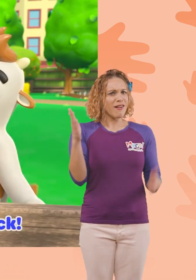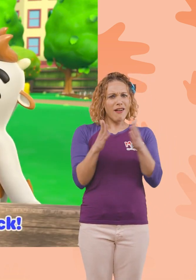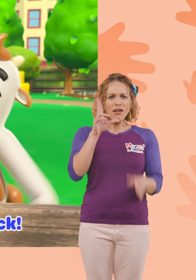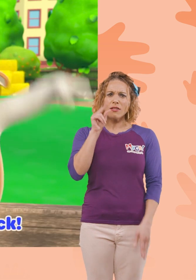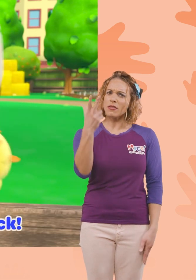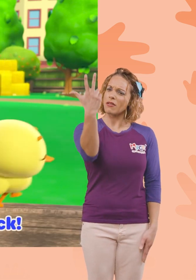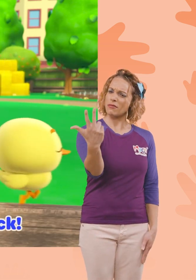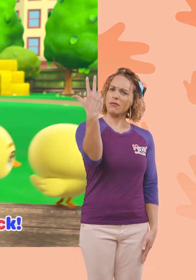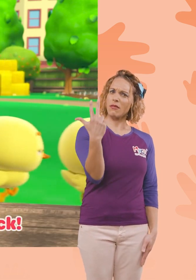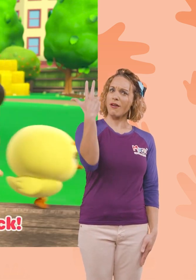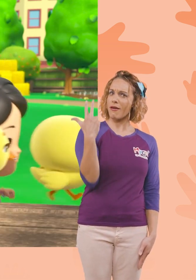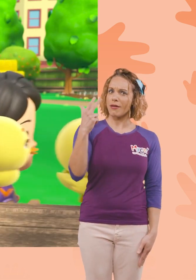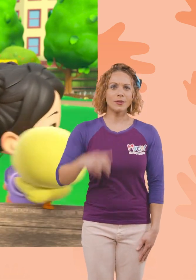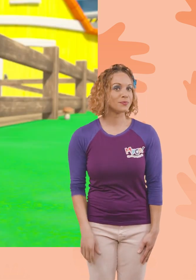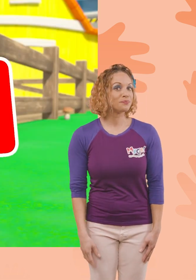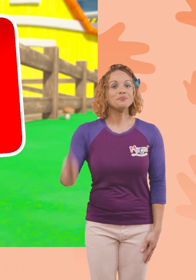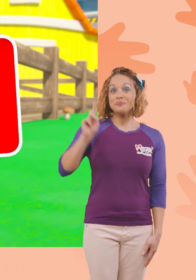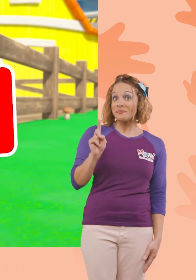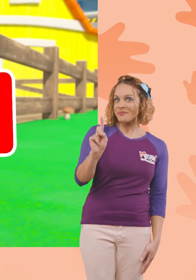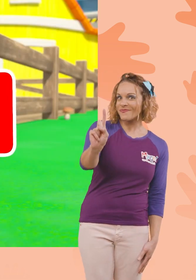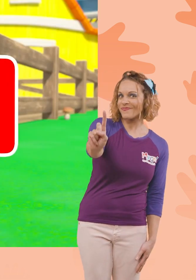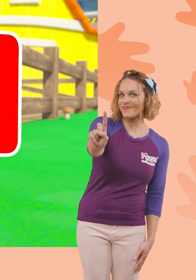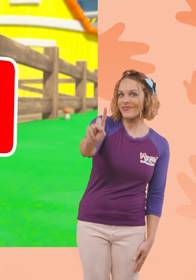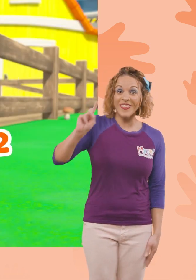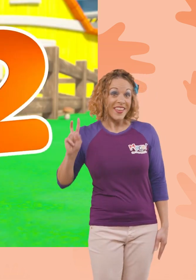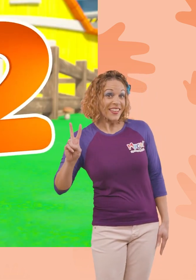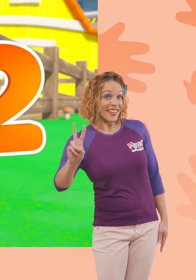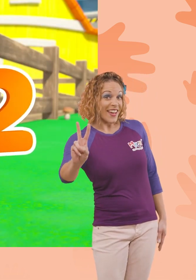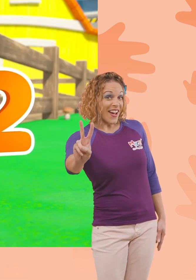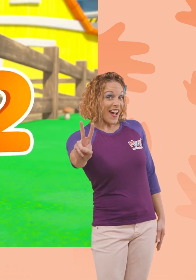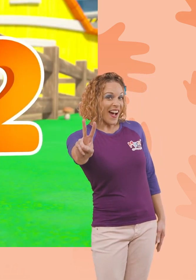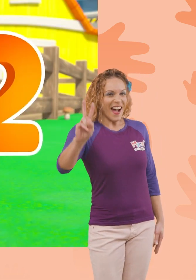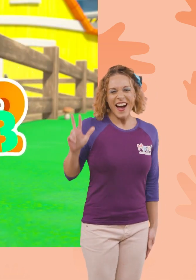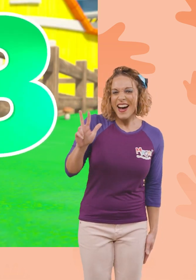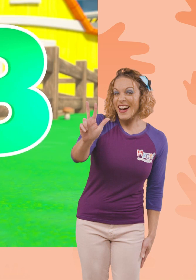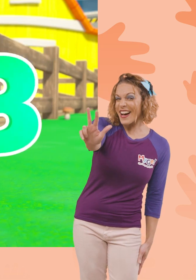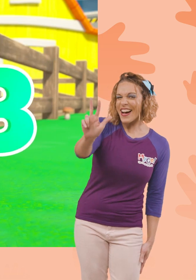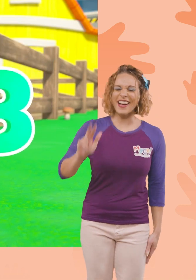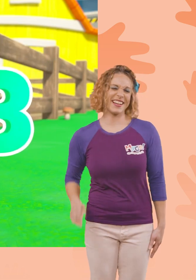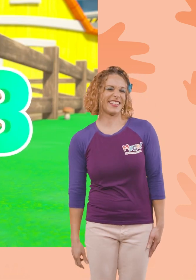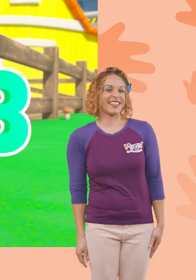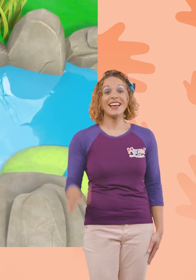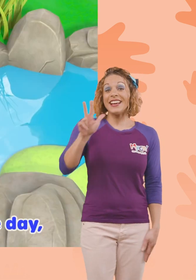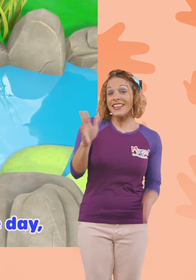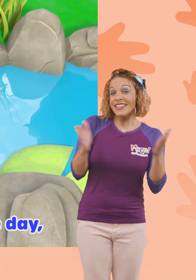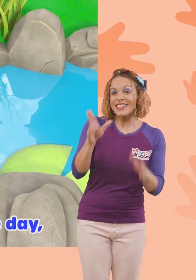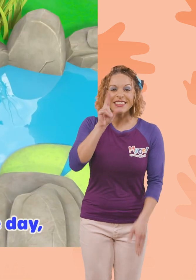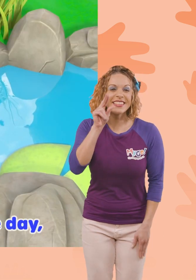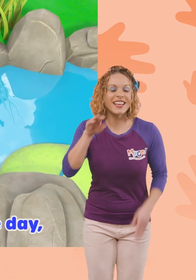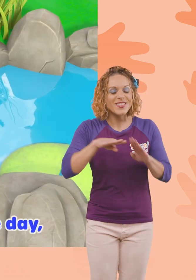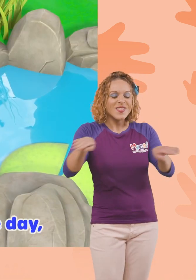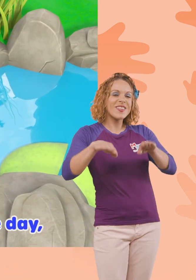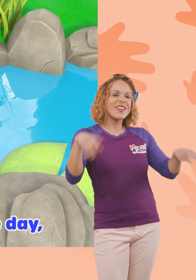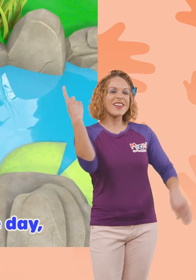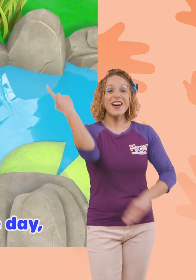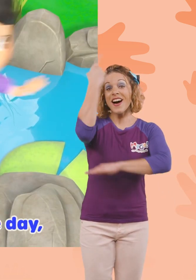But only three little ducks came back. One, two, three. Three